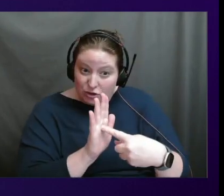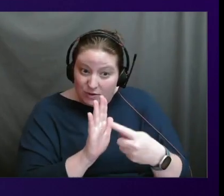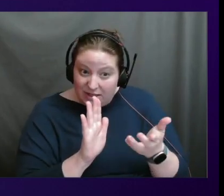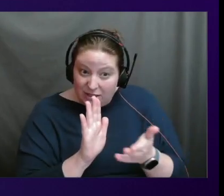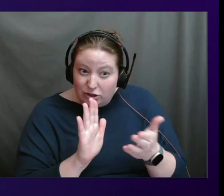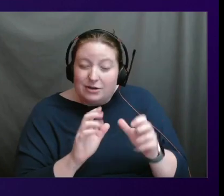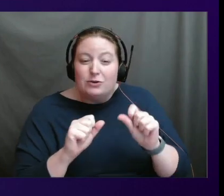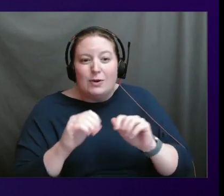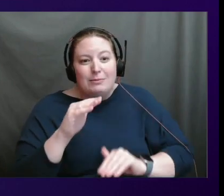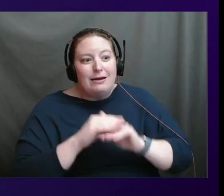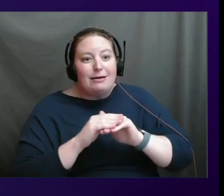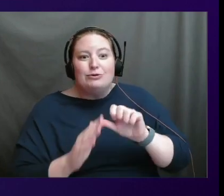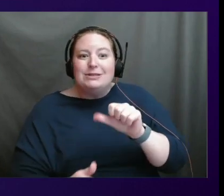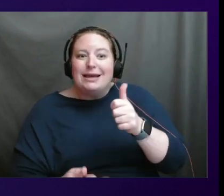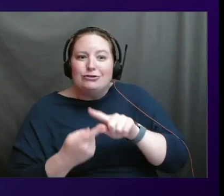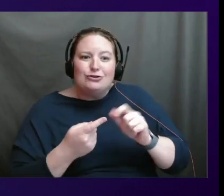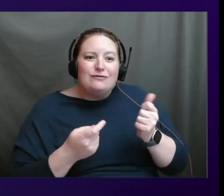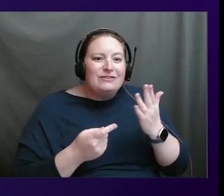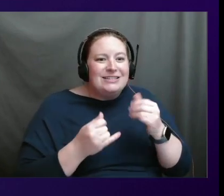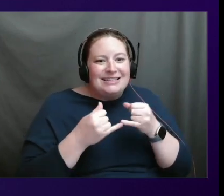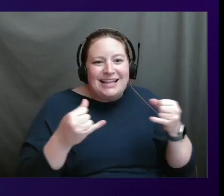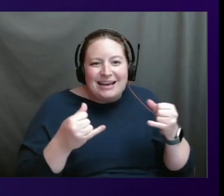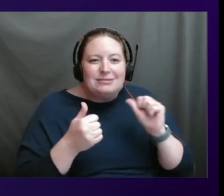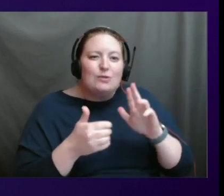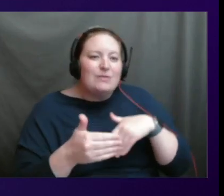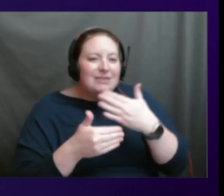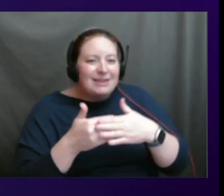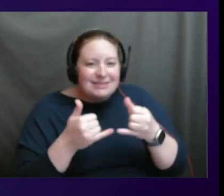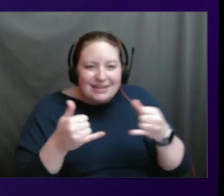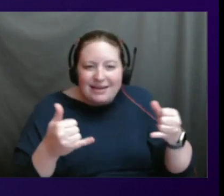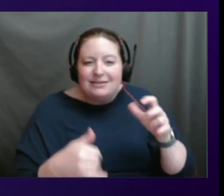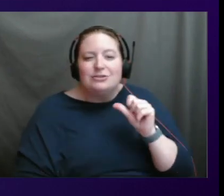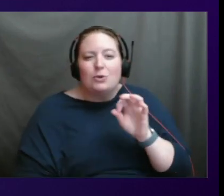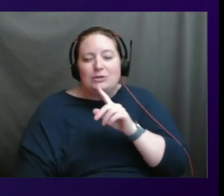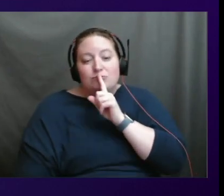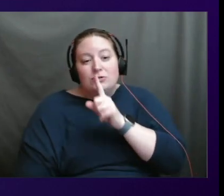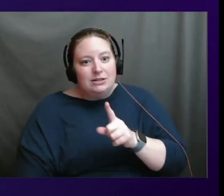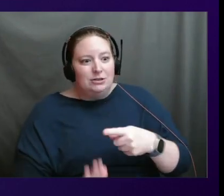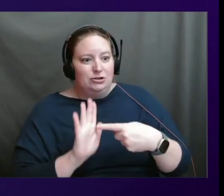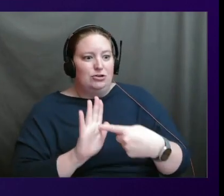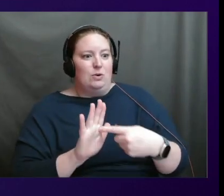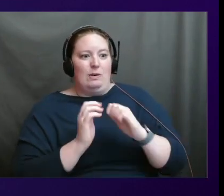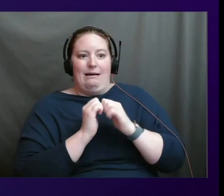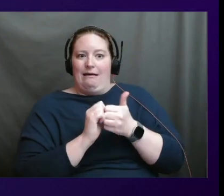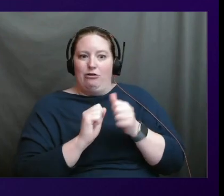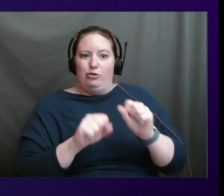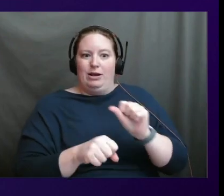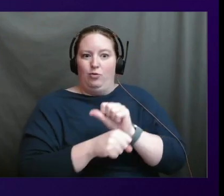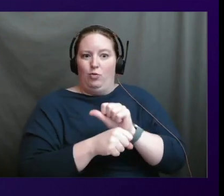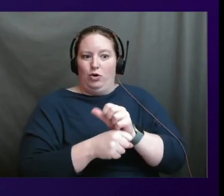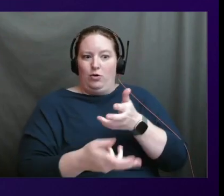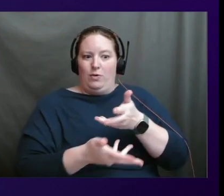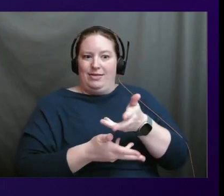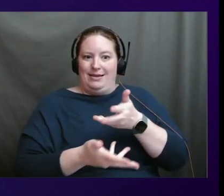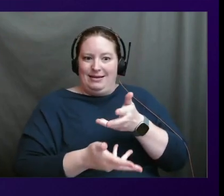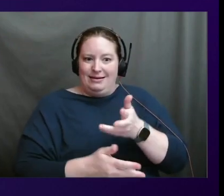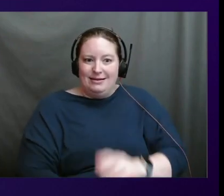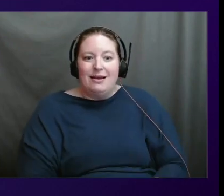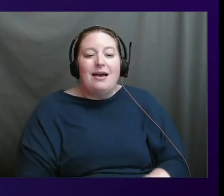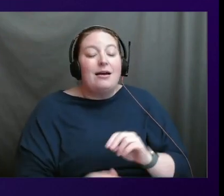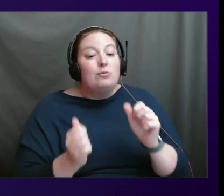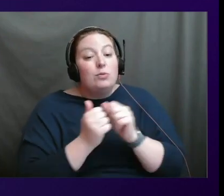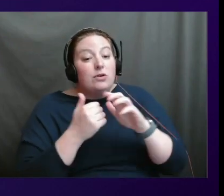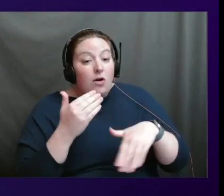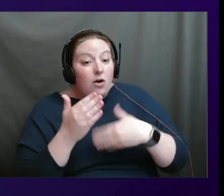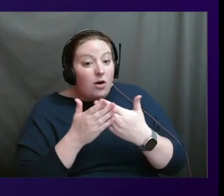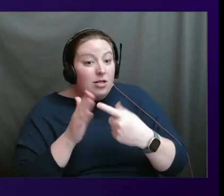10 to 15 lines, or you can have just the next line made for you. So it really is showing you how you can work with it. As always with all of these examples, if you're not happy